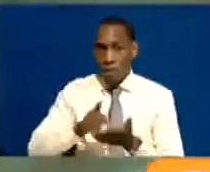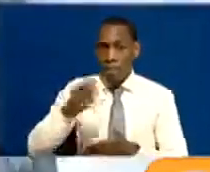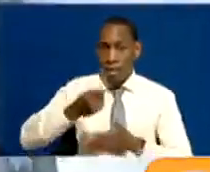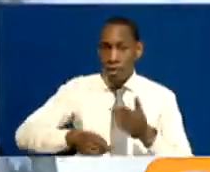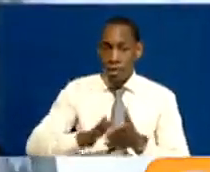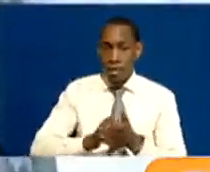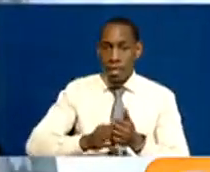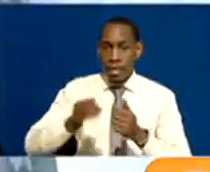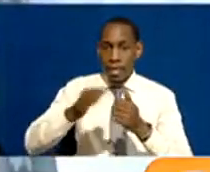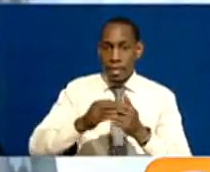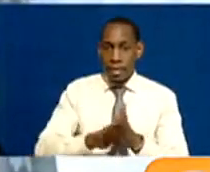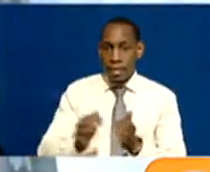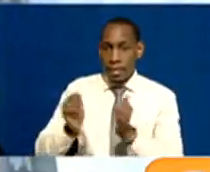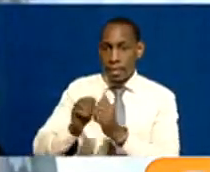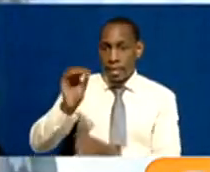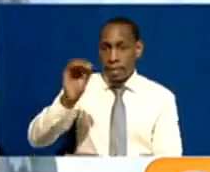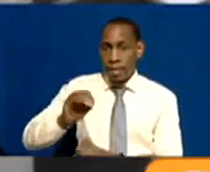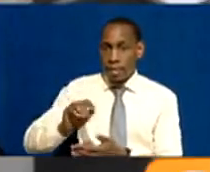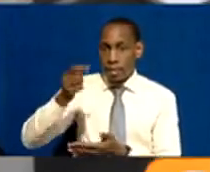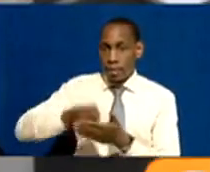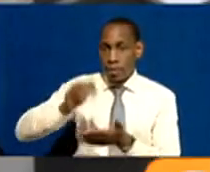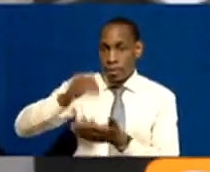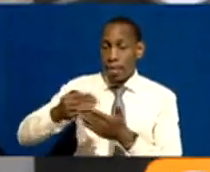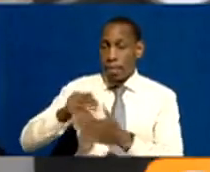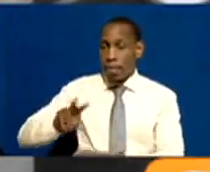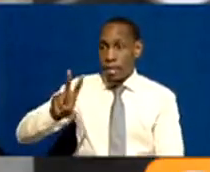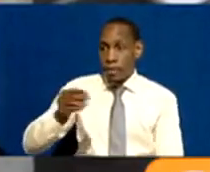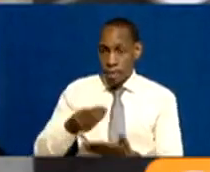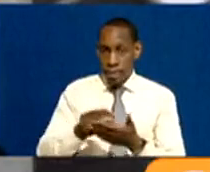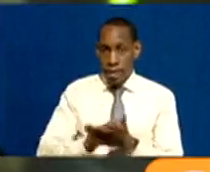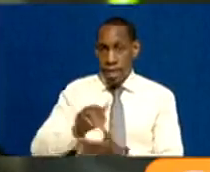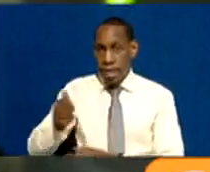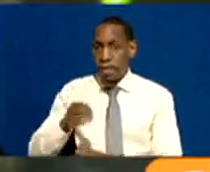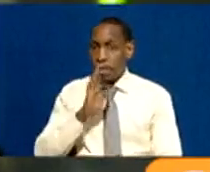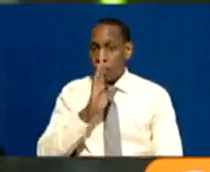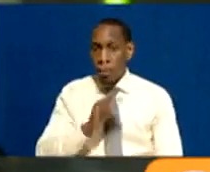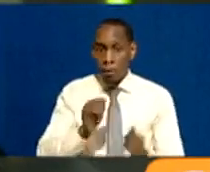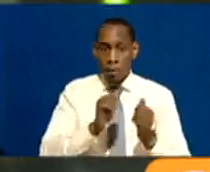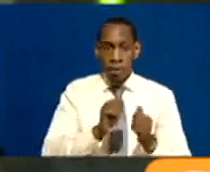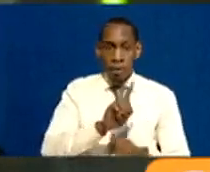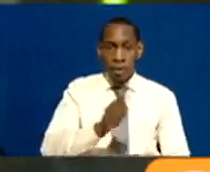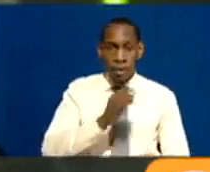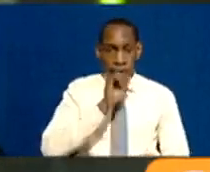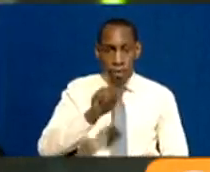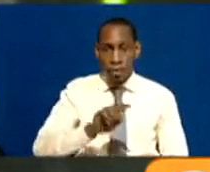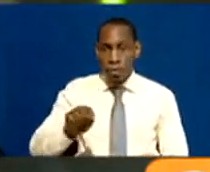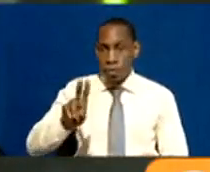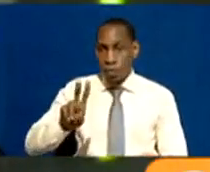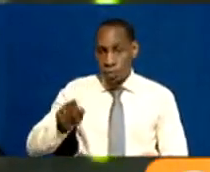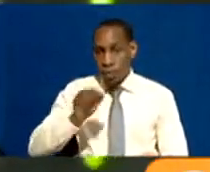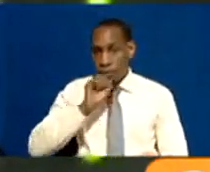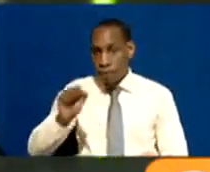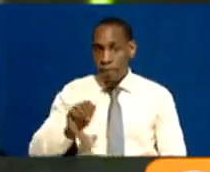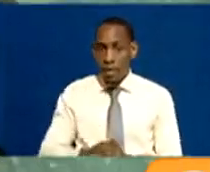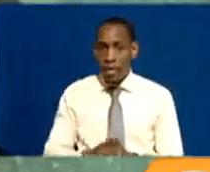charge of 18, a 10% discount from 20 shillings, while those who will borrow 1,500 to 2,500 will